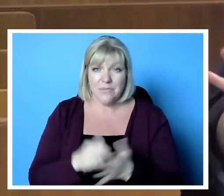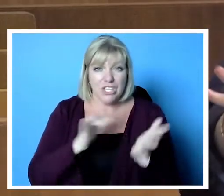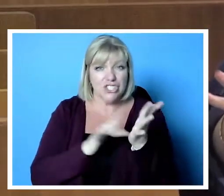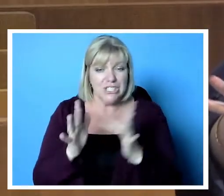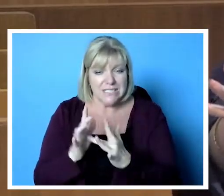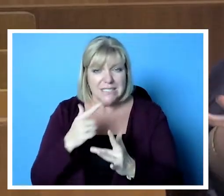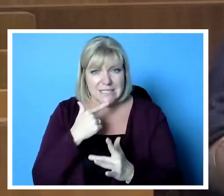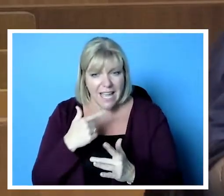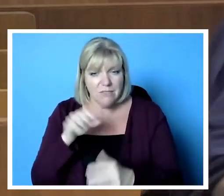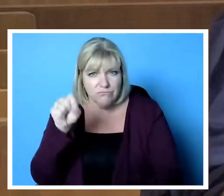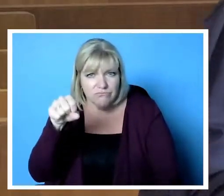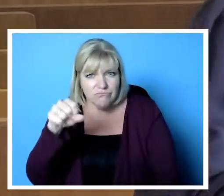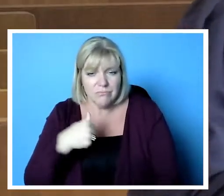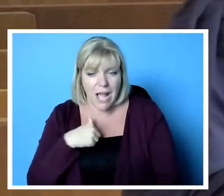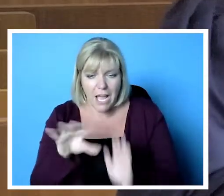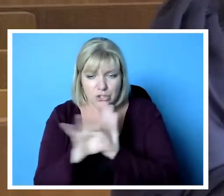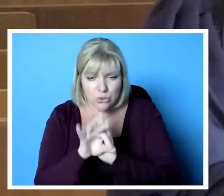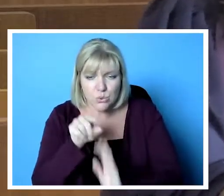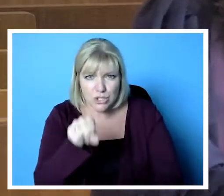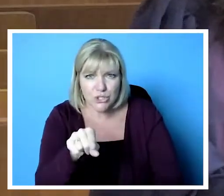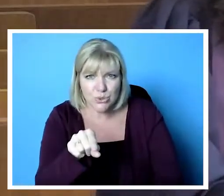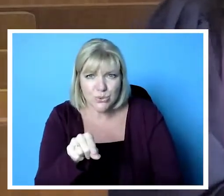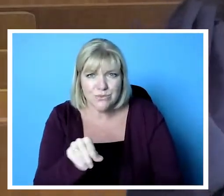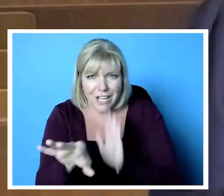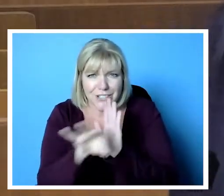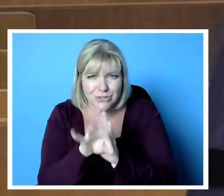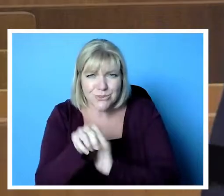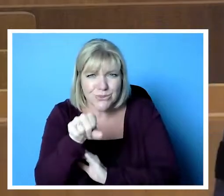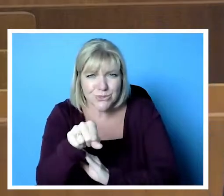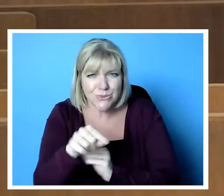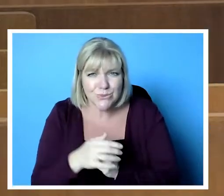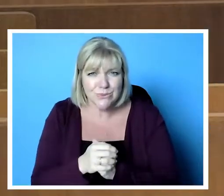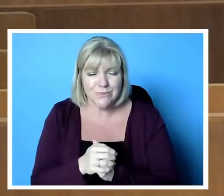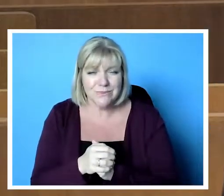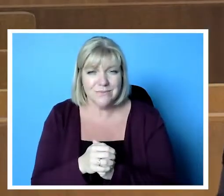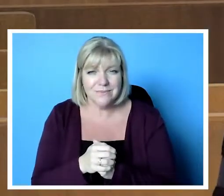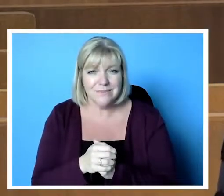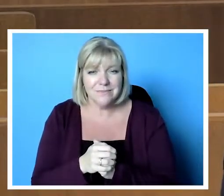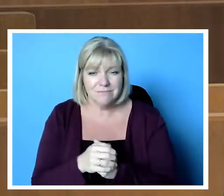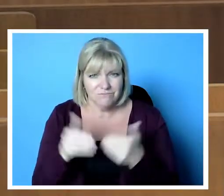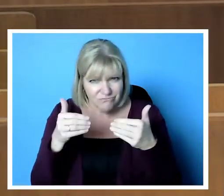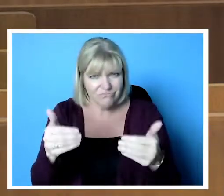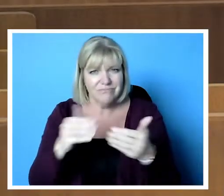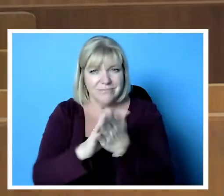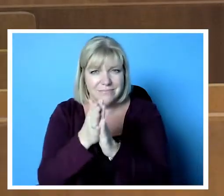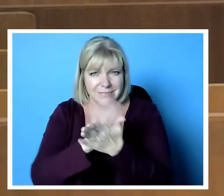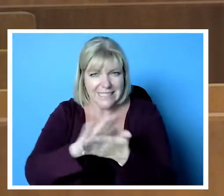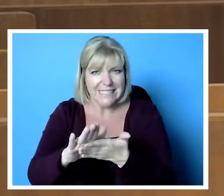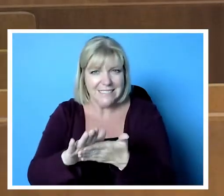do choose. I do choose. Be made clean."